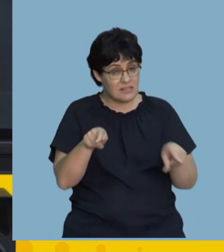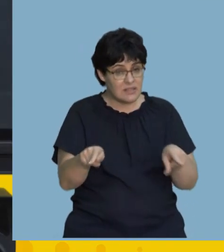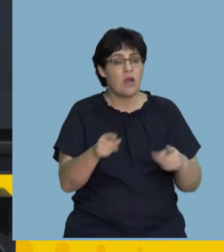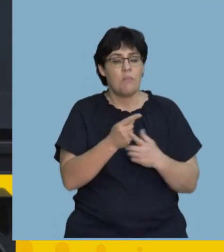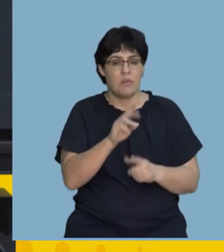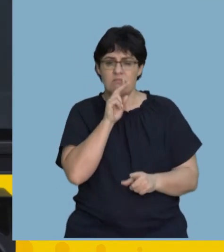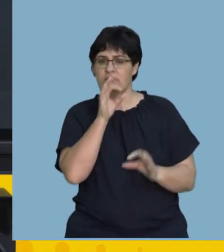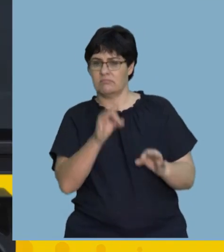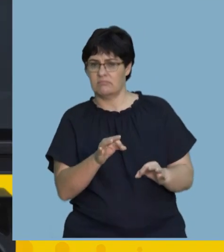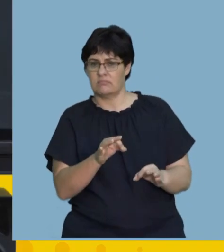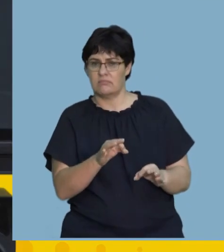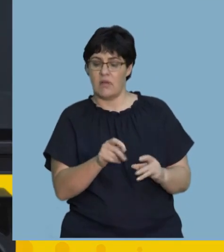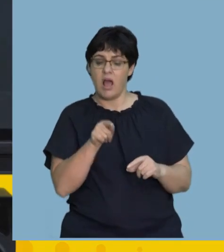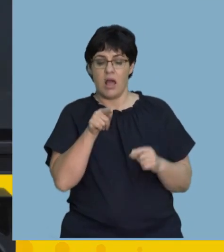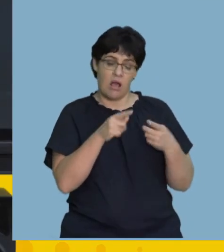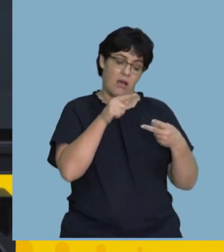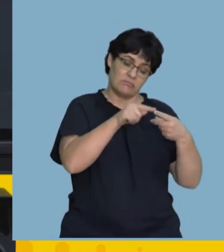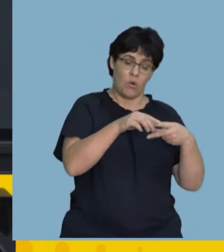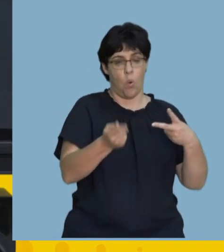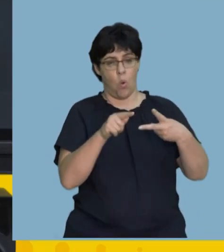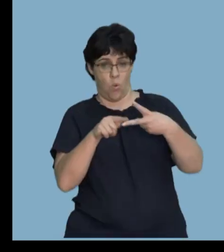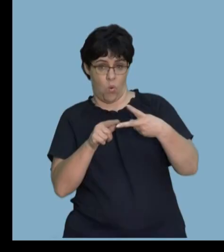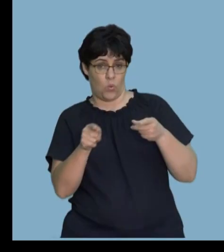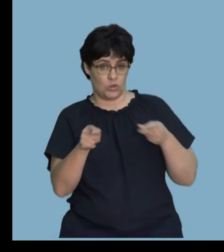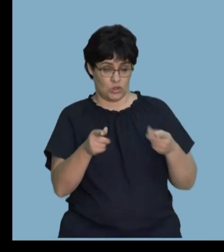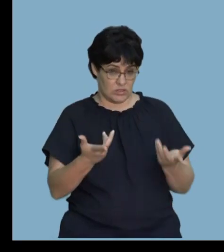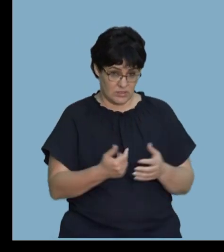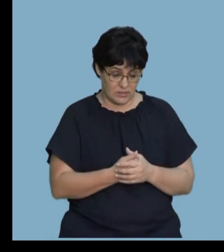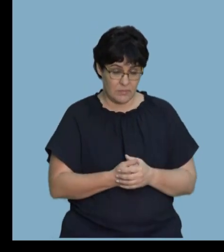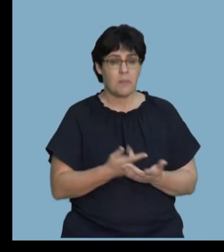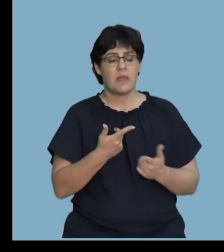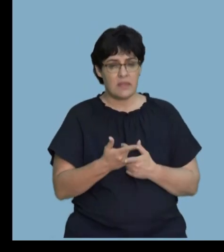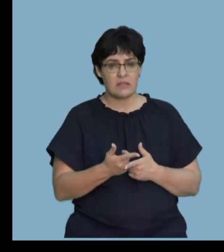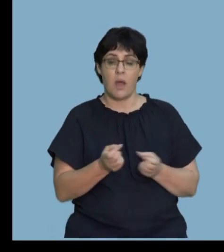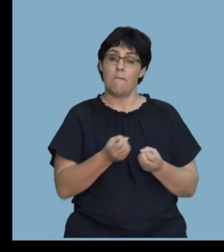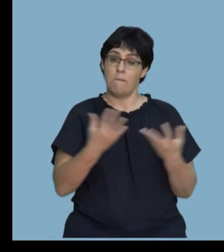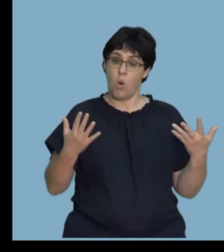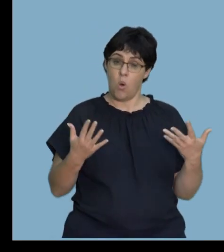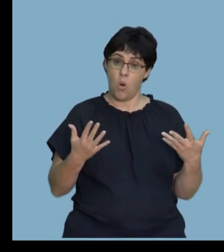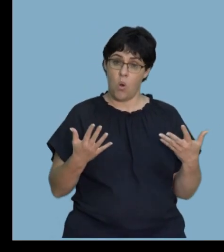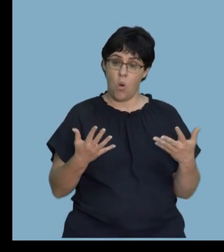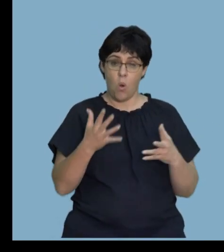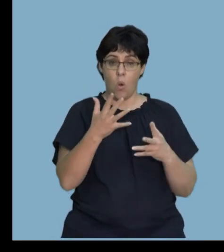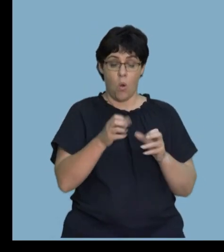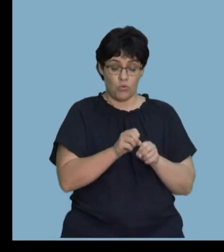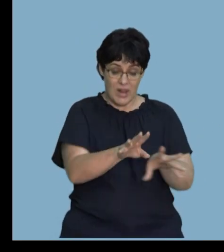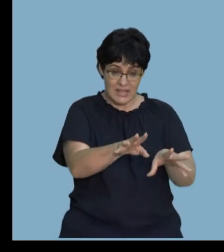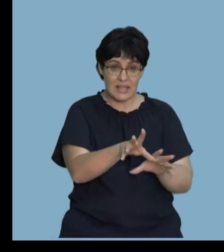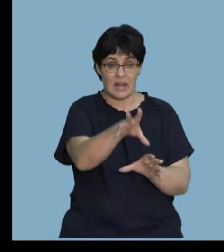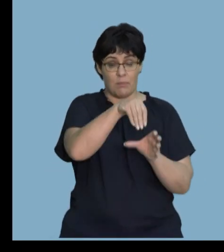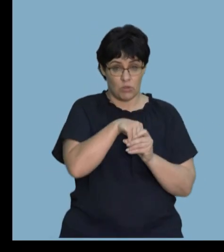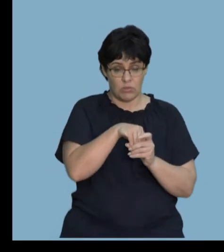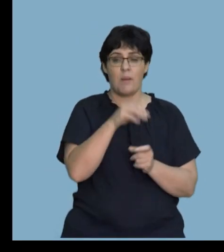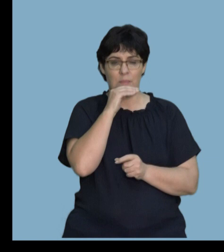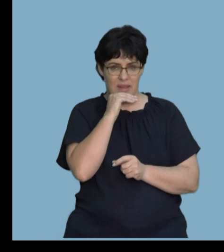reaction is exothermic or endothermic. So a reaction that releases more than it absorbs is definitely